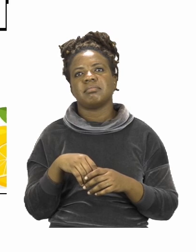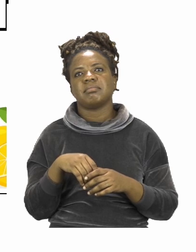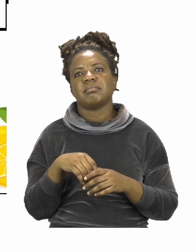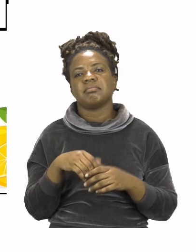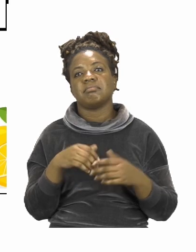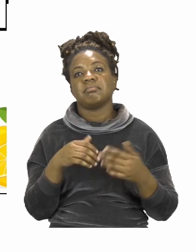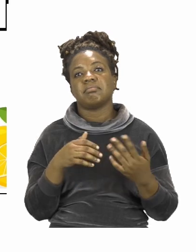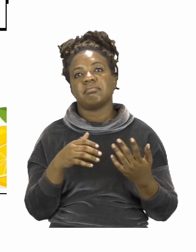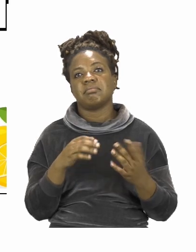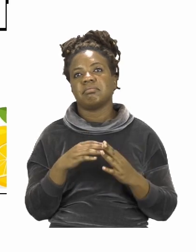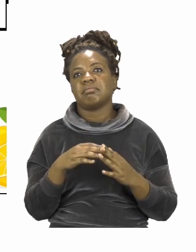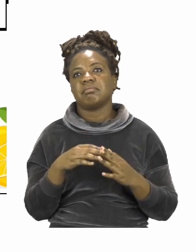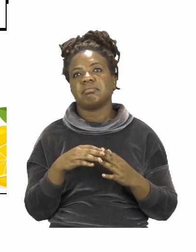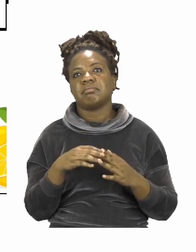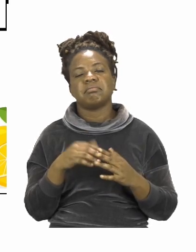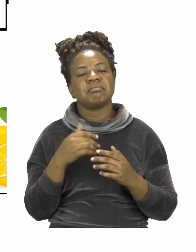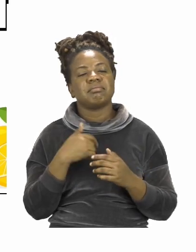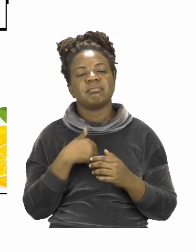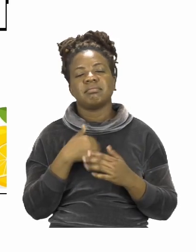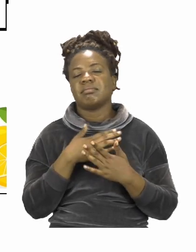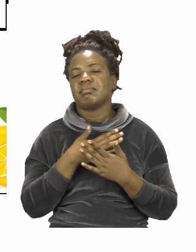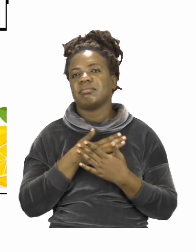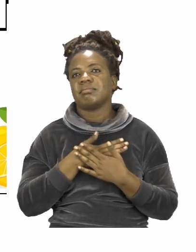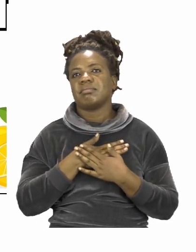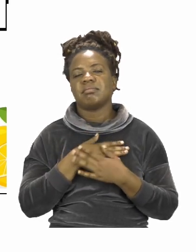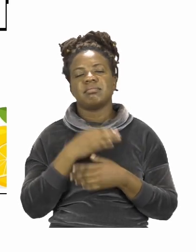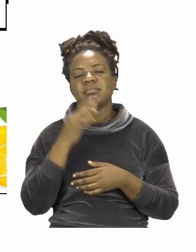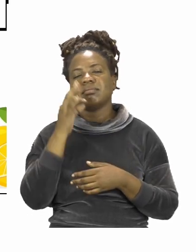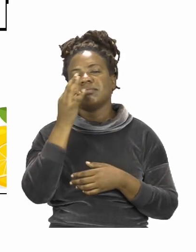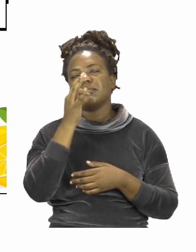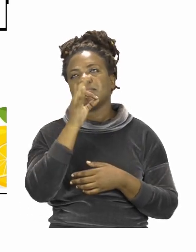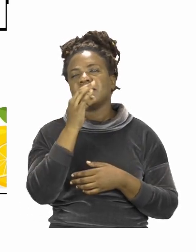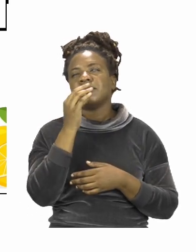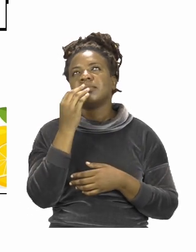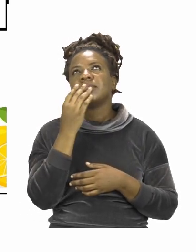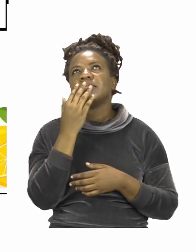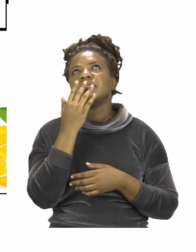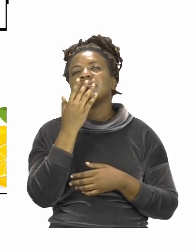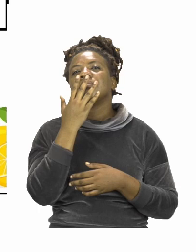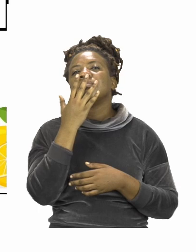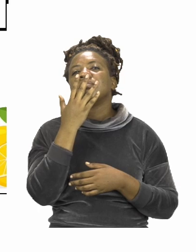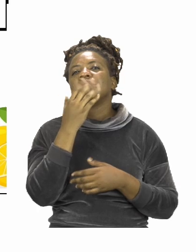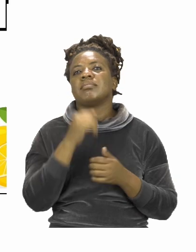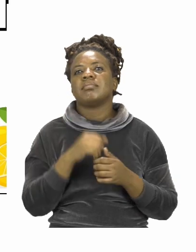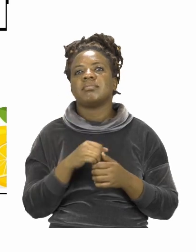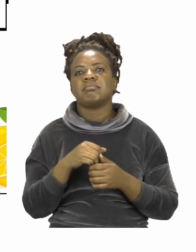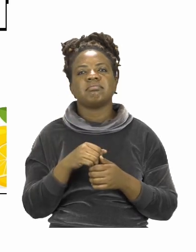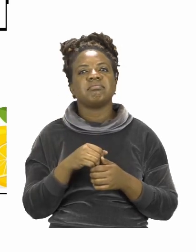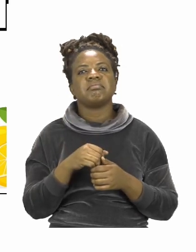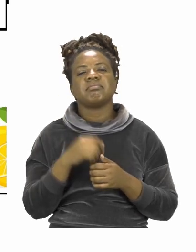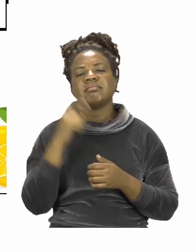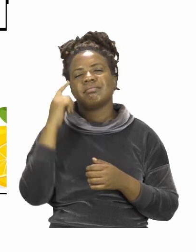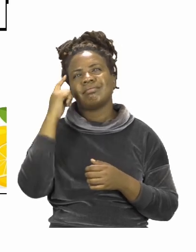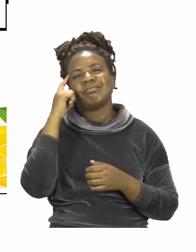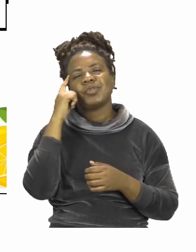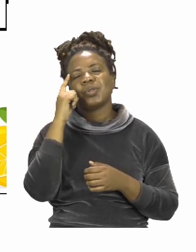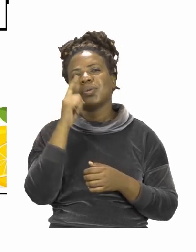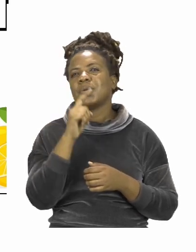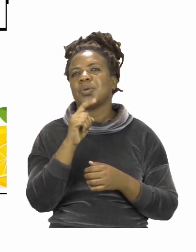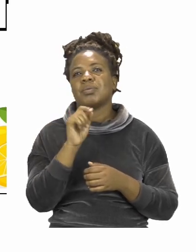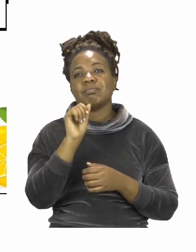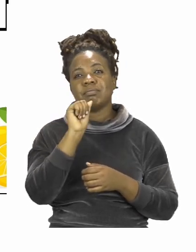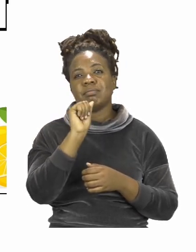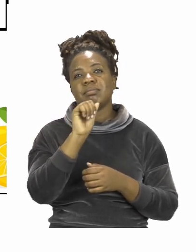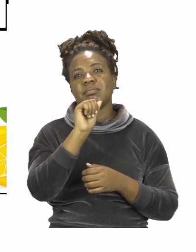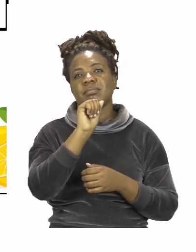Well, I love roses, and when I smell one, I think it smells amazing.